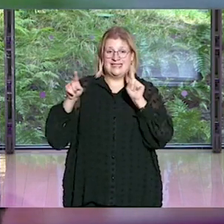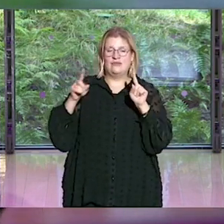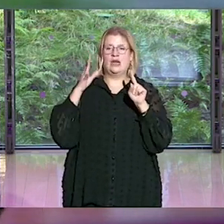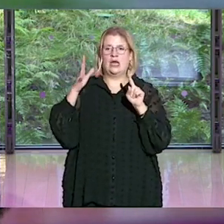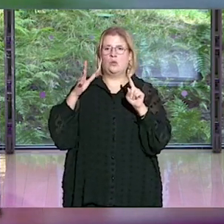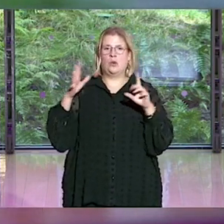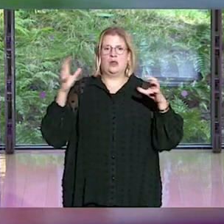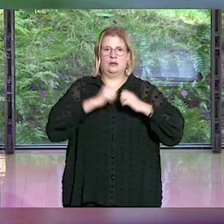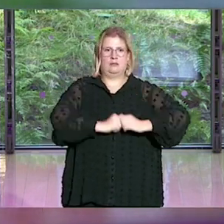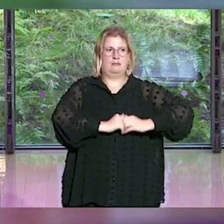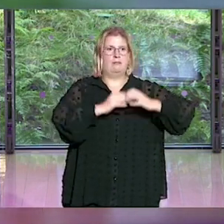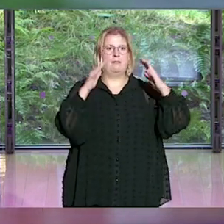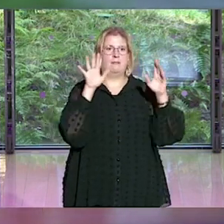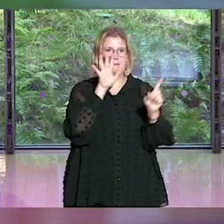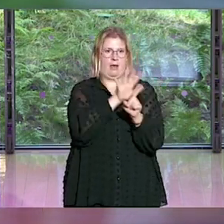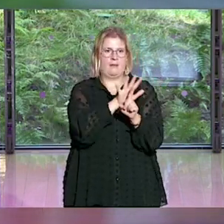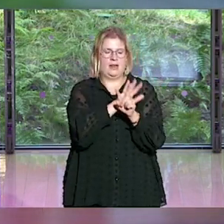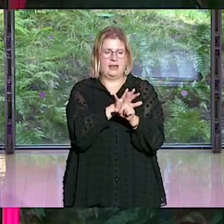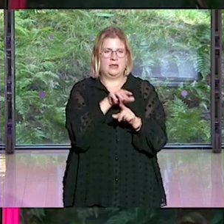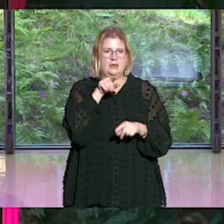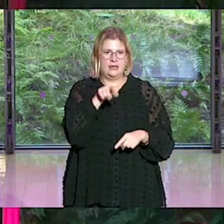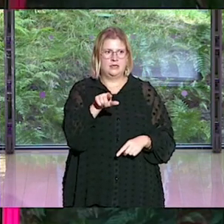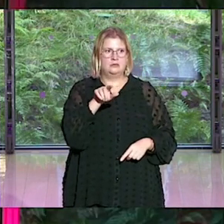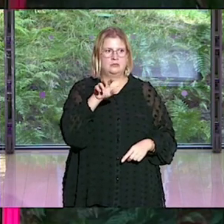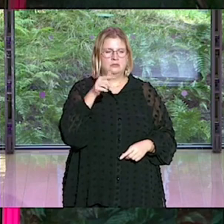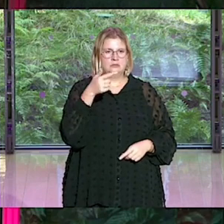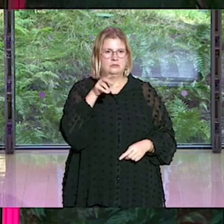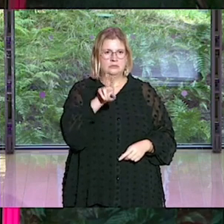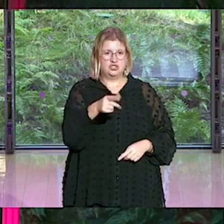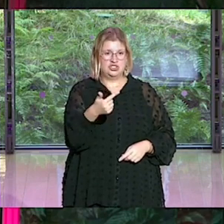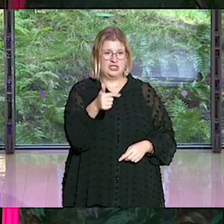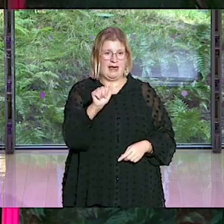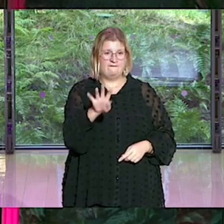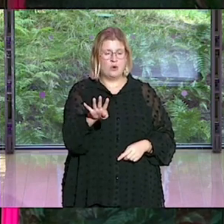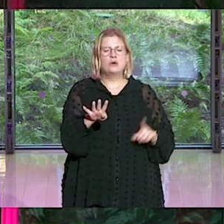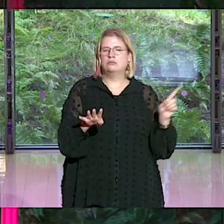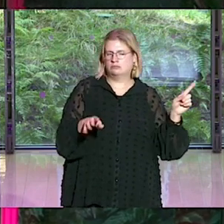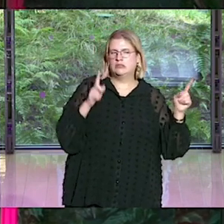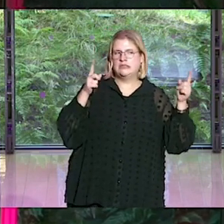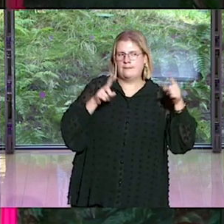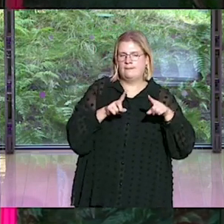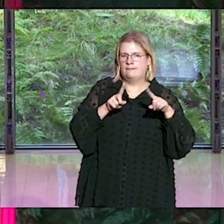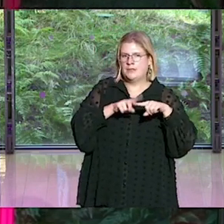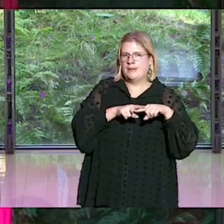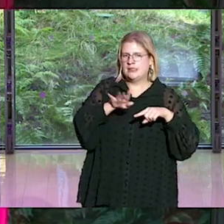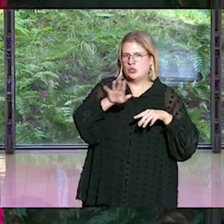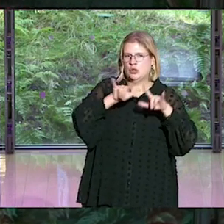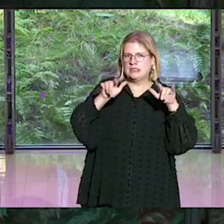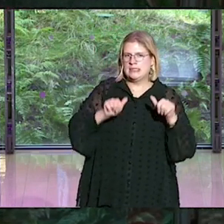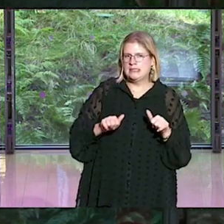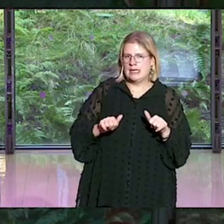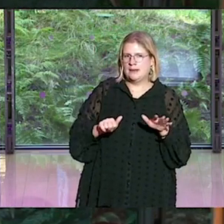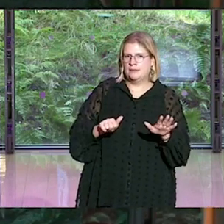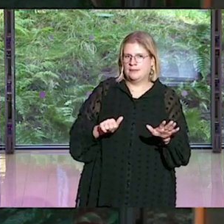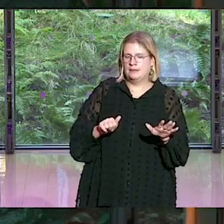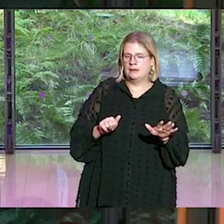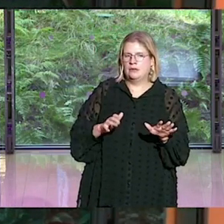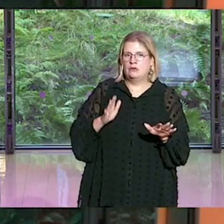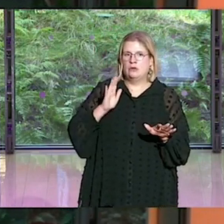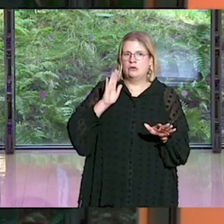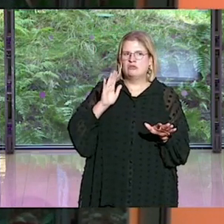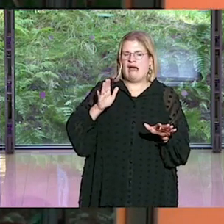aggregate in GA. It probably depends on your system. So I would lean